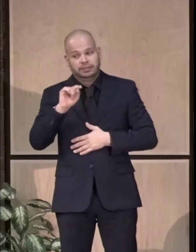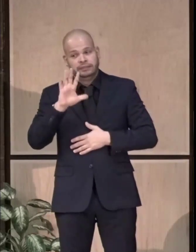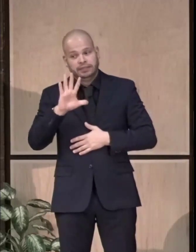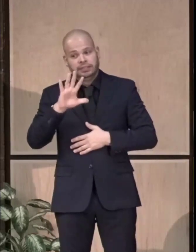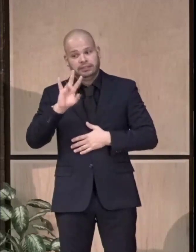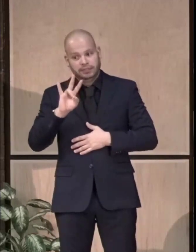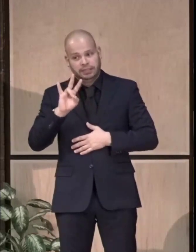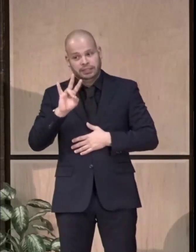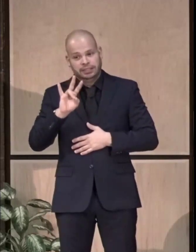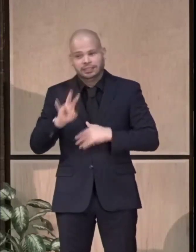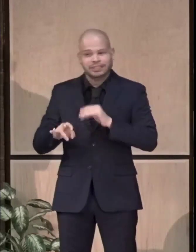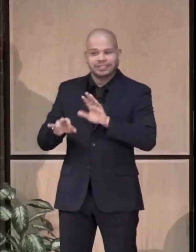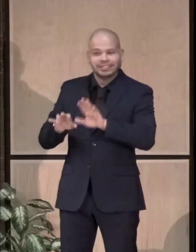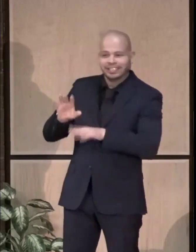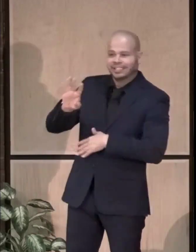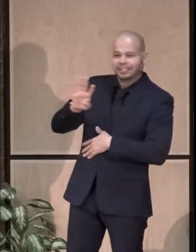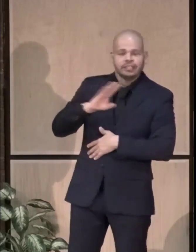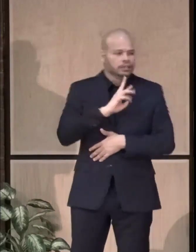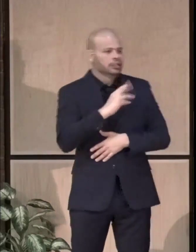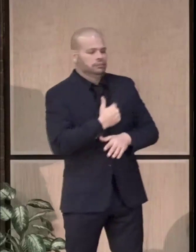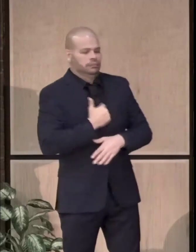Yeah, 4856, my apologies.